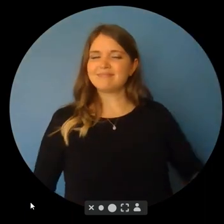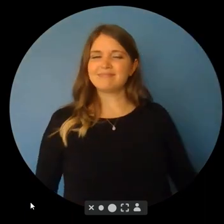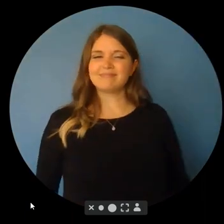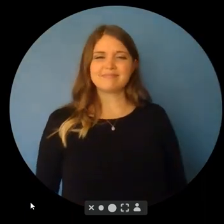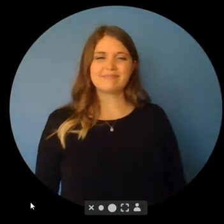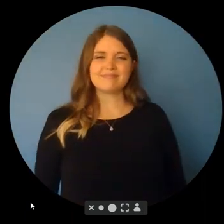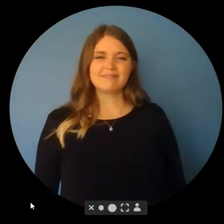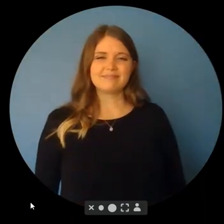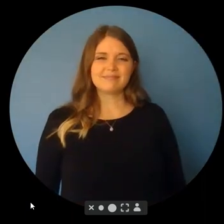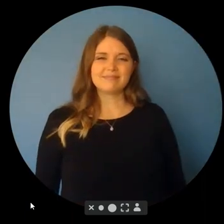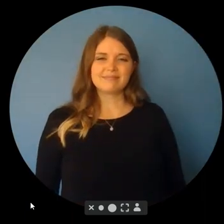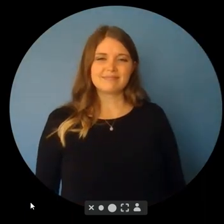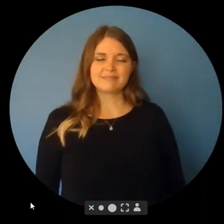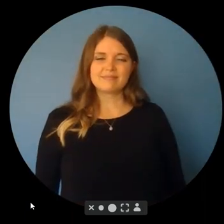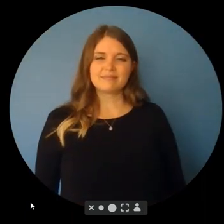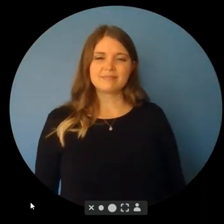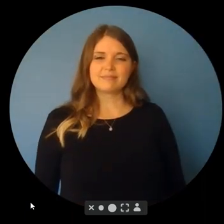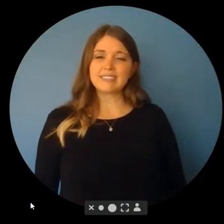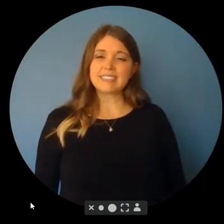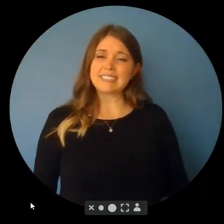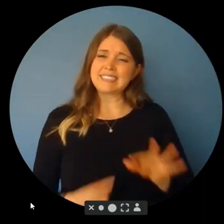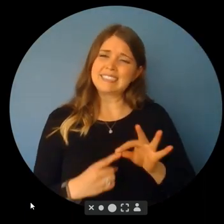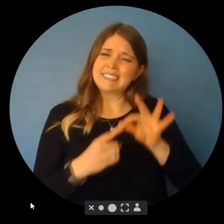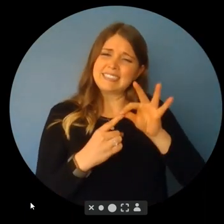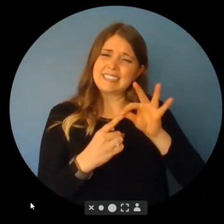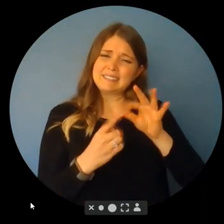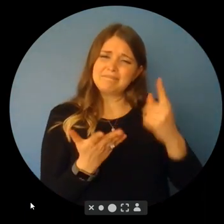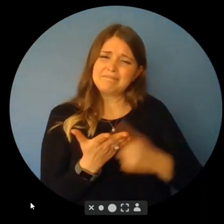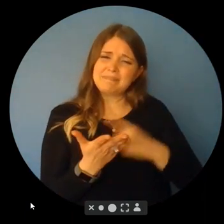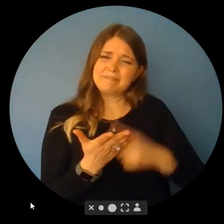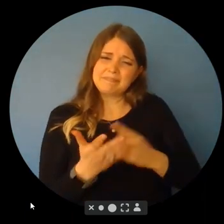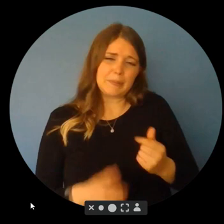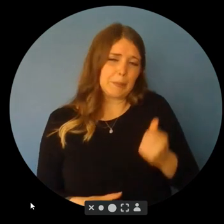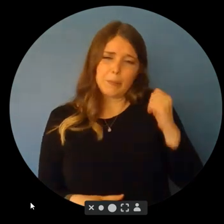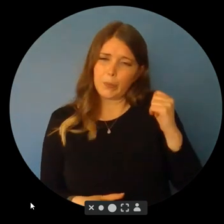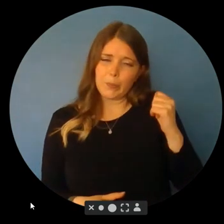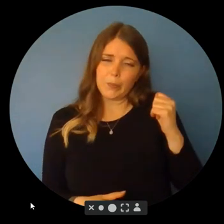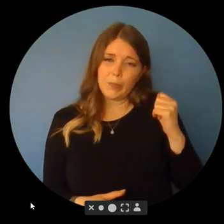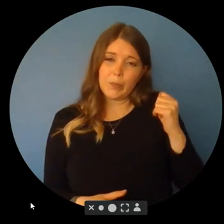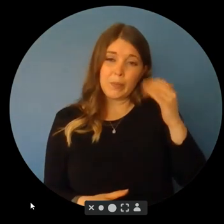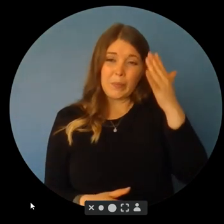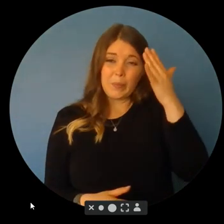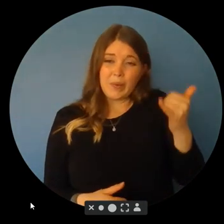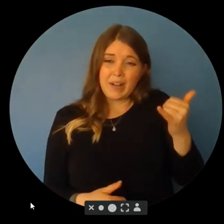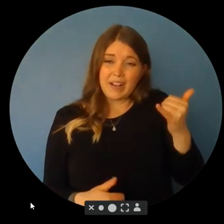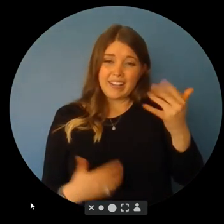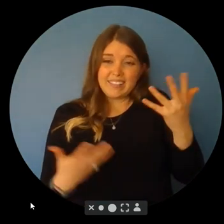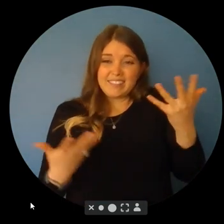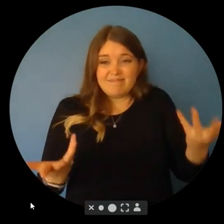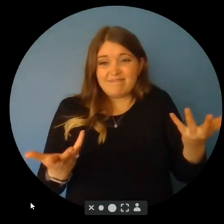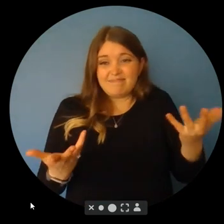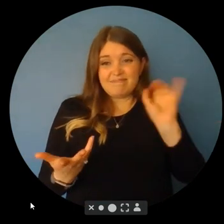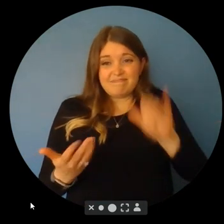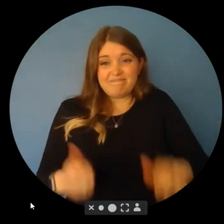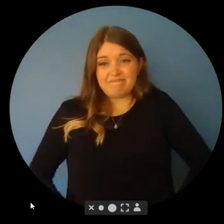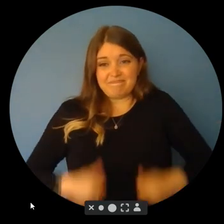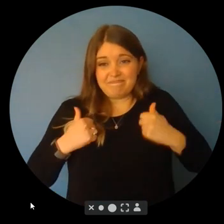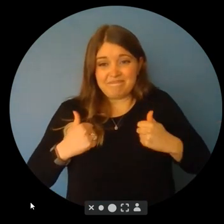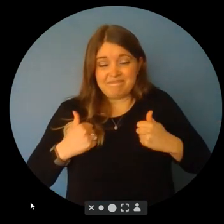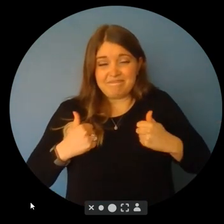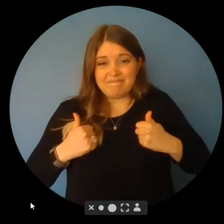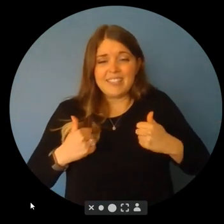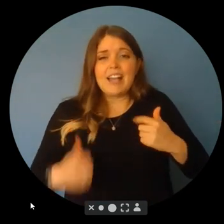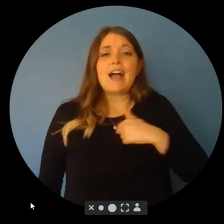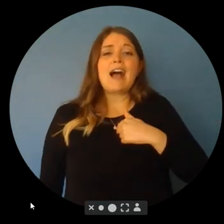Except when you don't, because some won't.